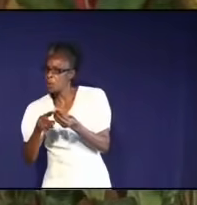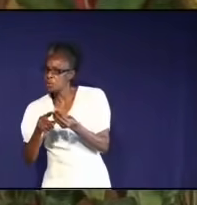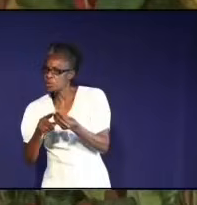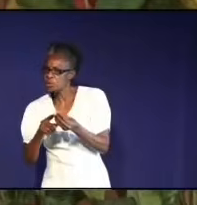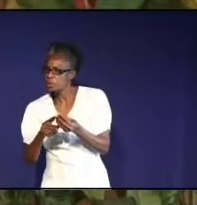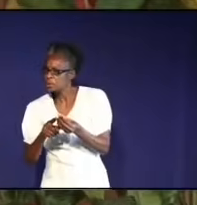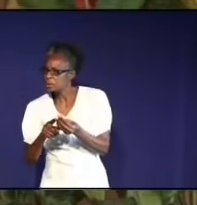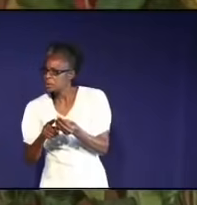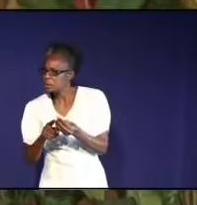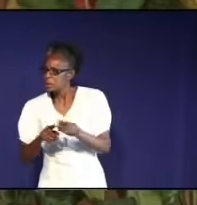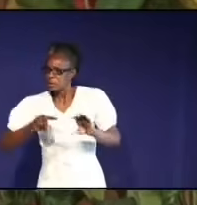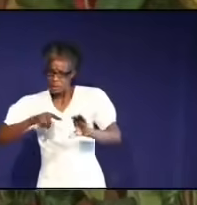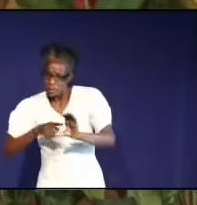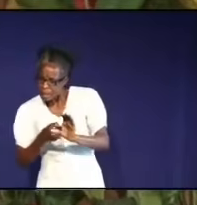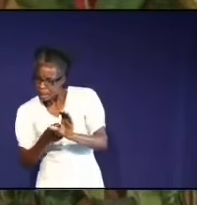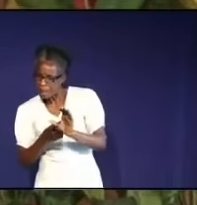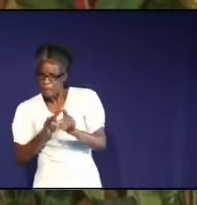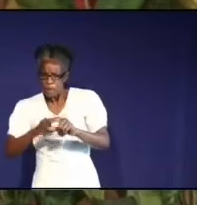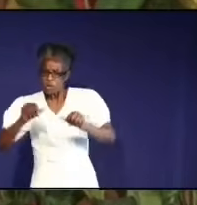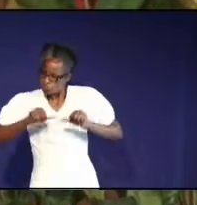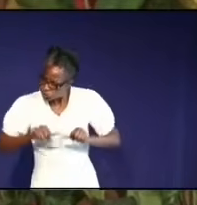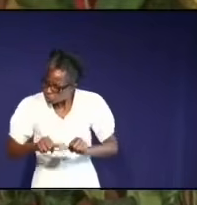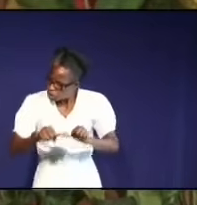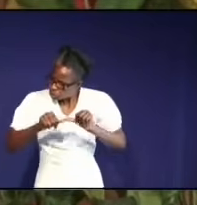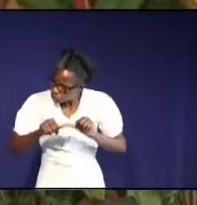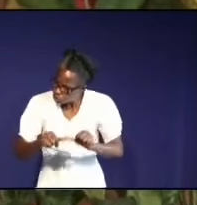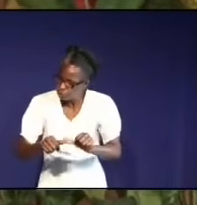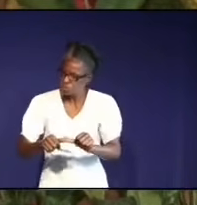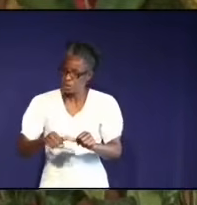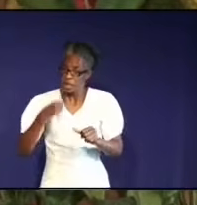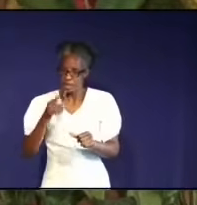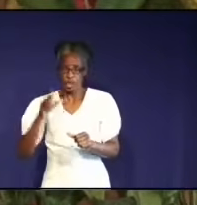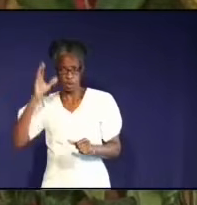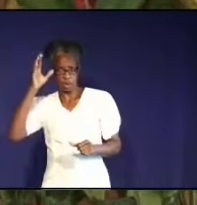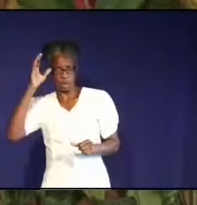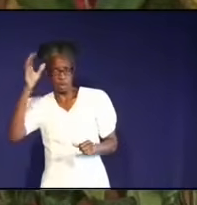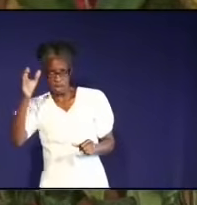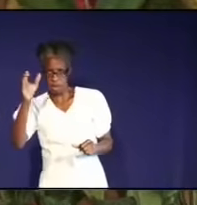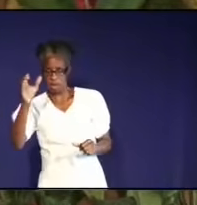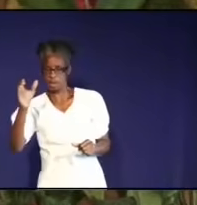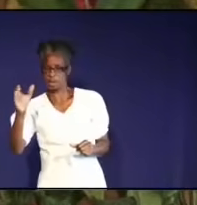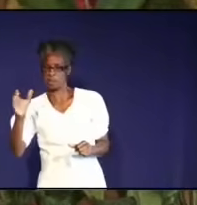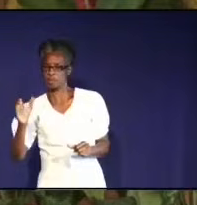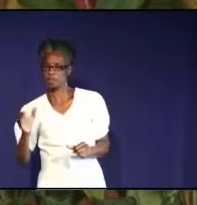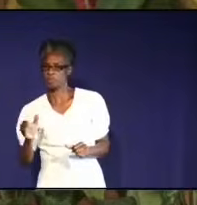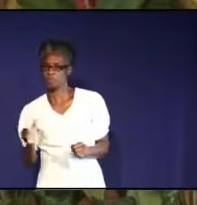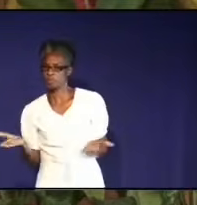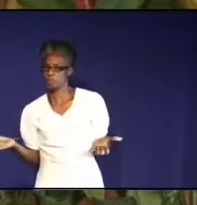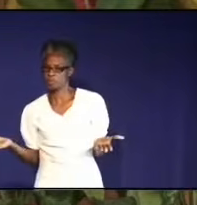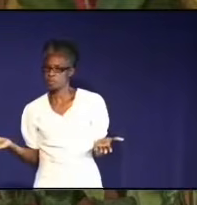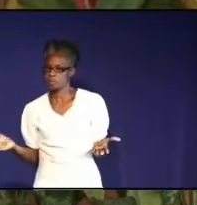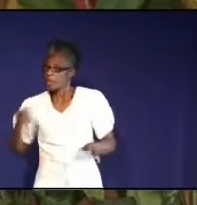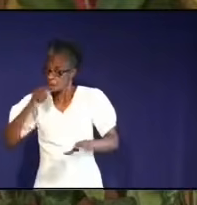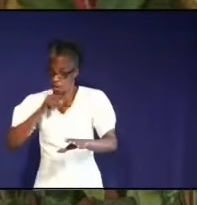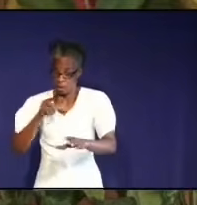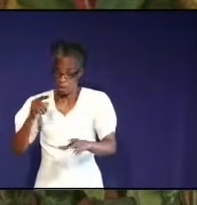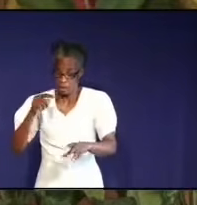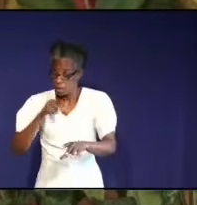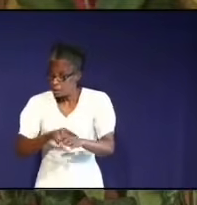beginning or the duration of a thing, but it tells us in context. It's